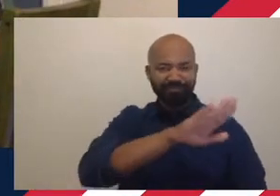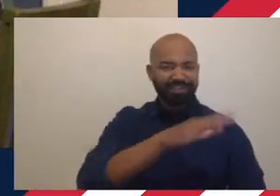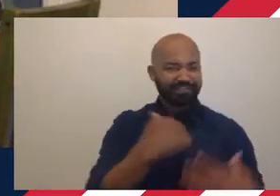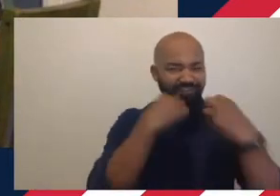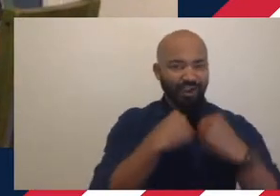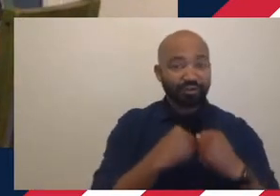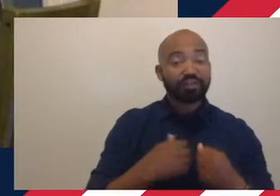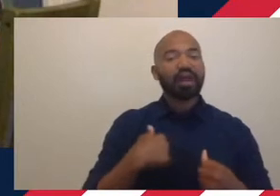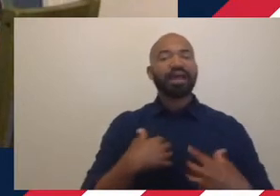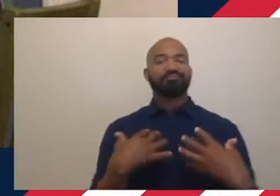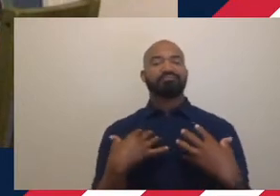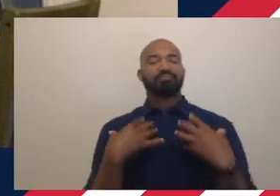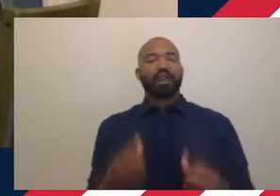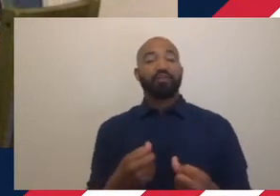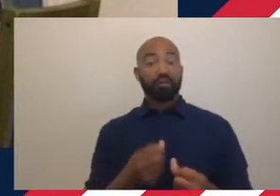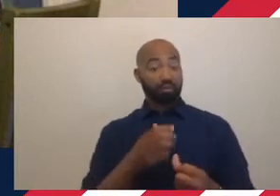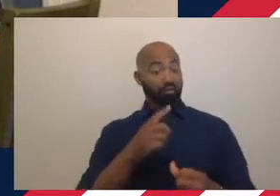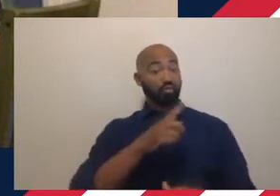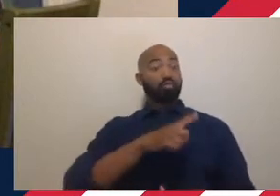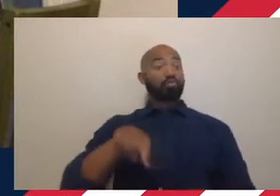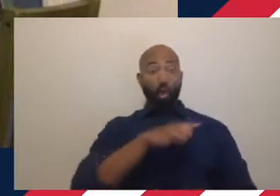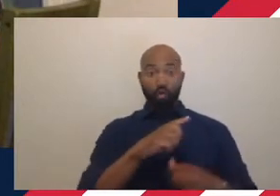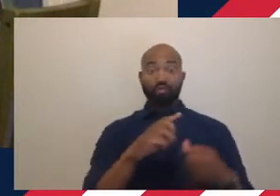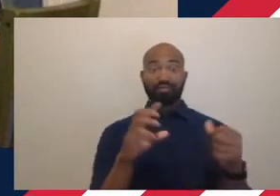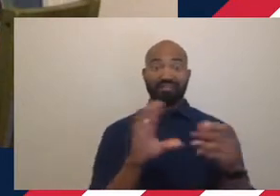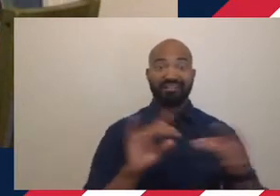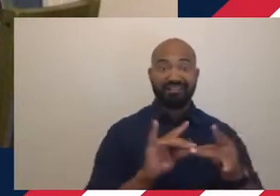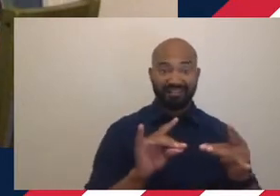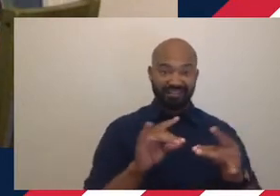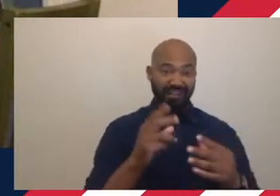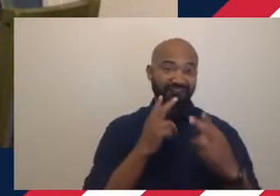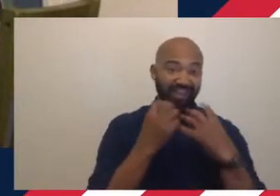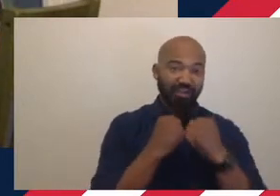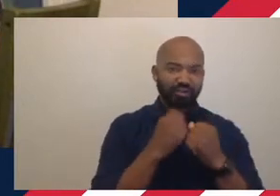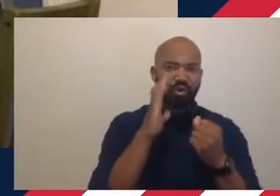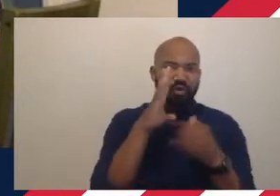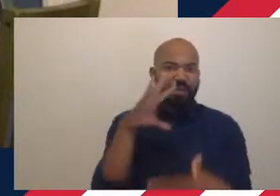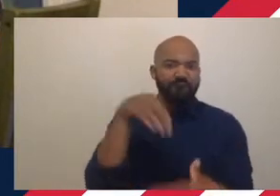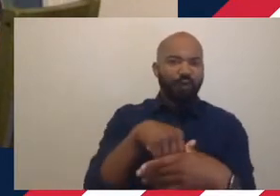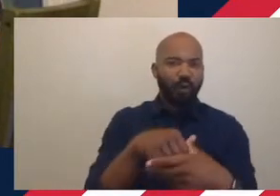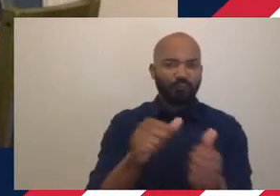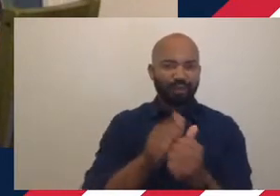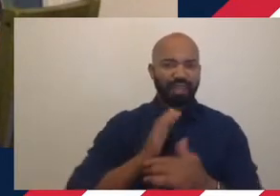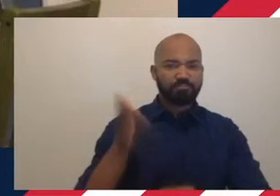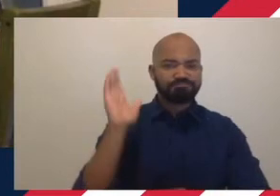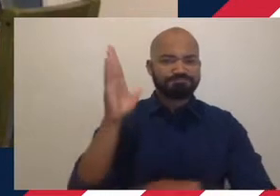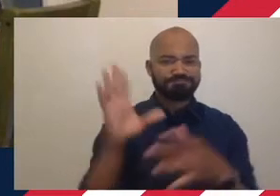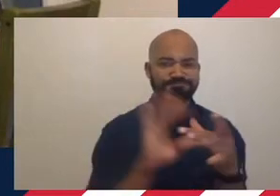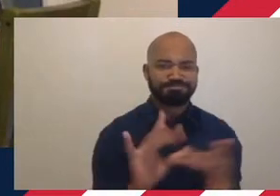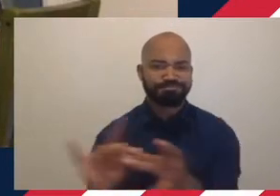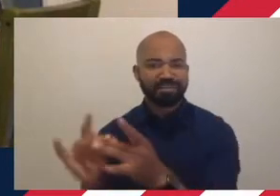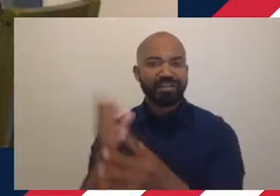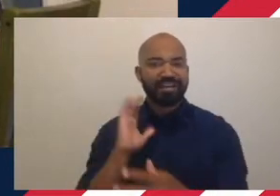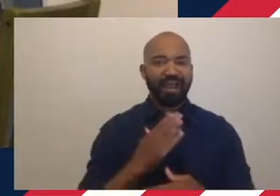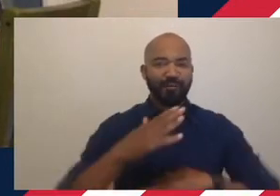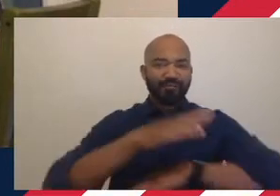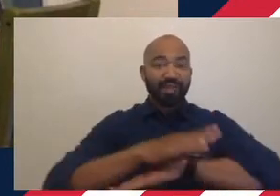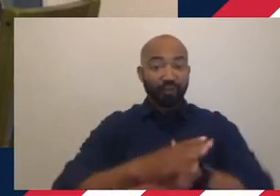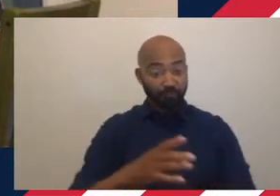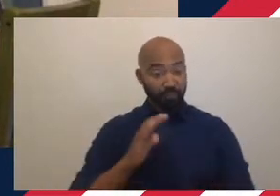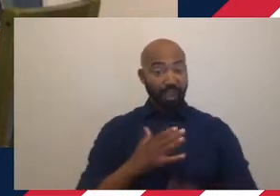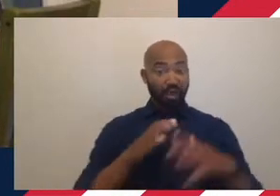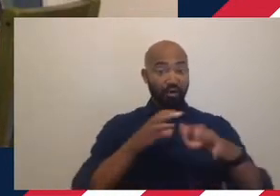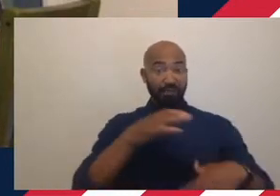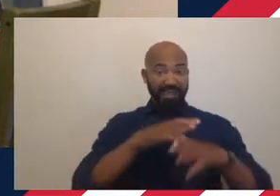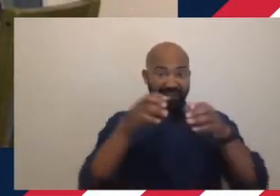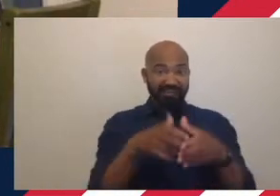that those values will be reflected up and down in our platform. I'm so proud of the committee that we've put together. Crafting our